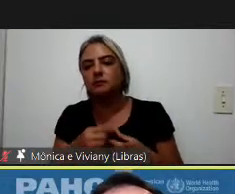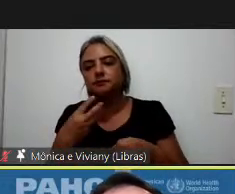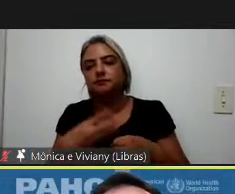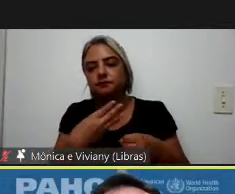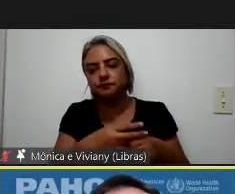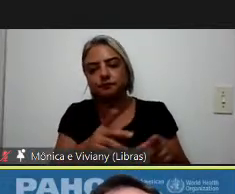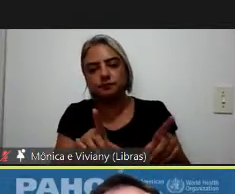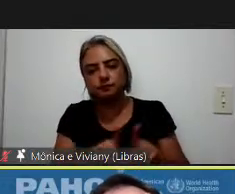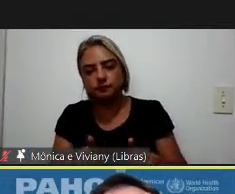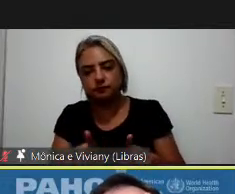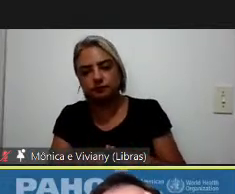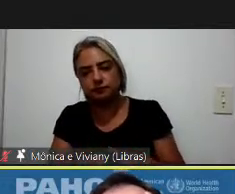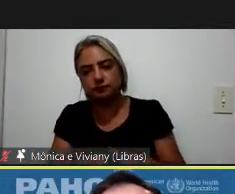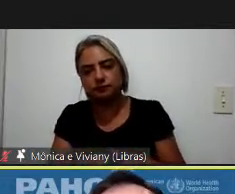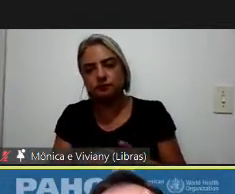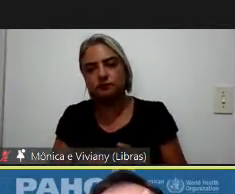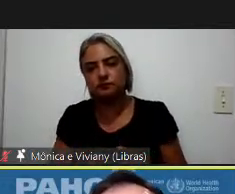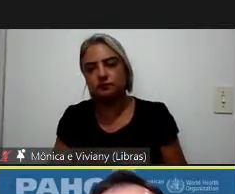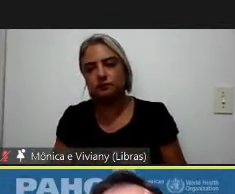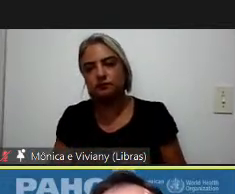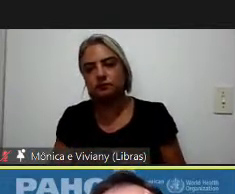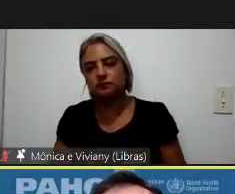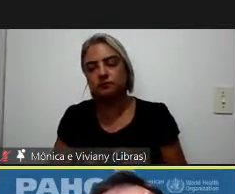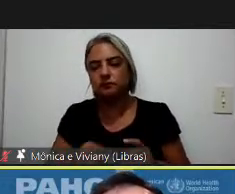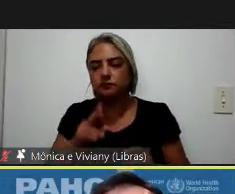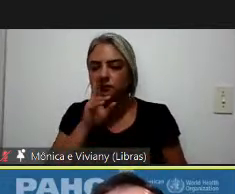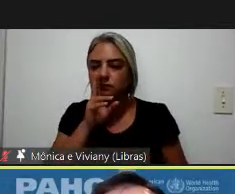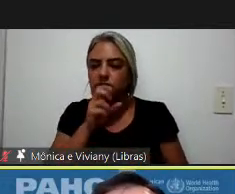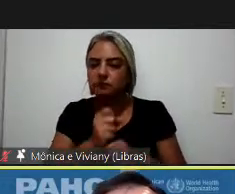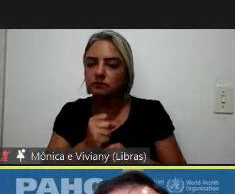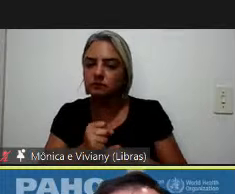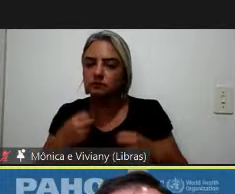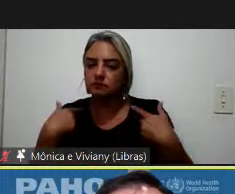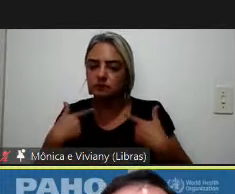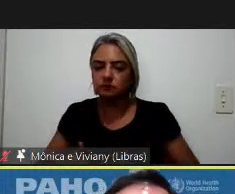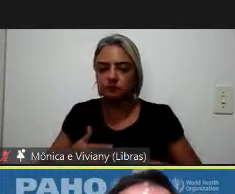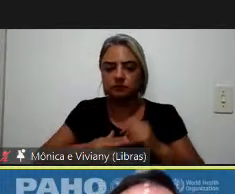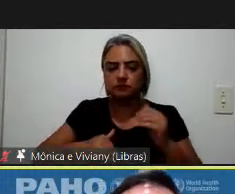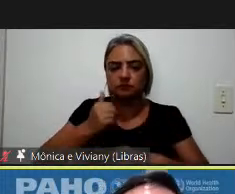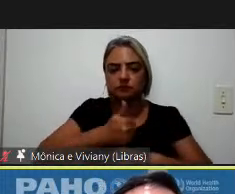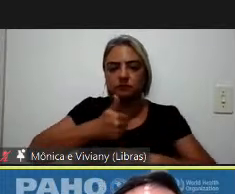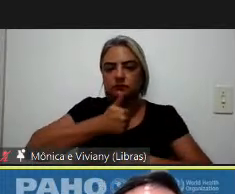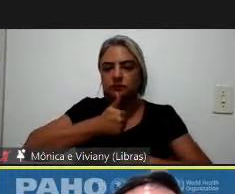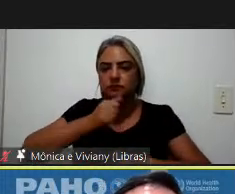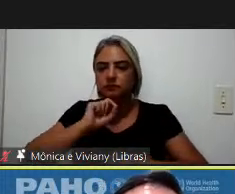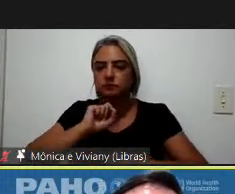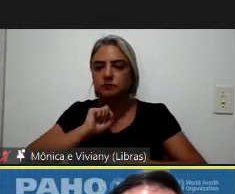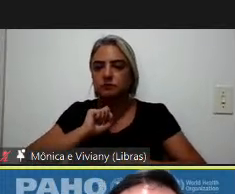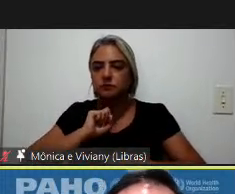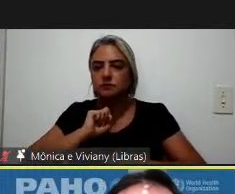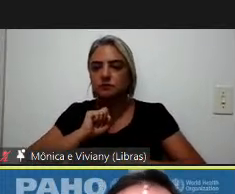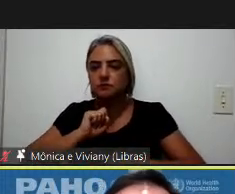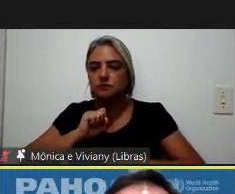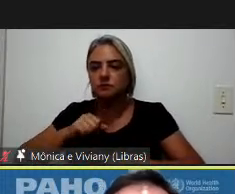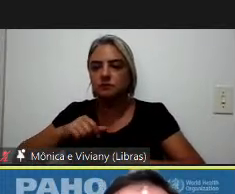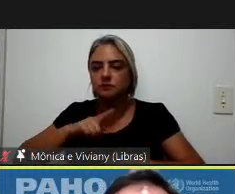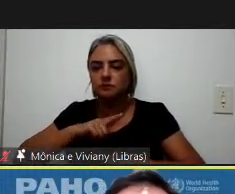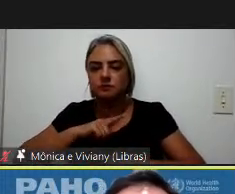authorities, reinforcing municipal ones, and also to strengthen the human resources that can